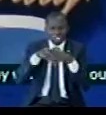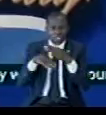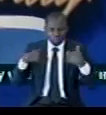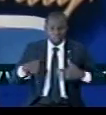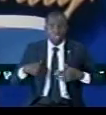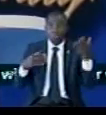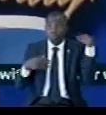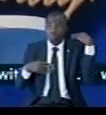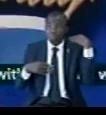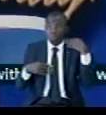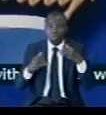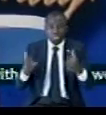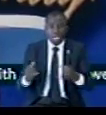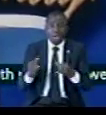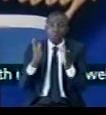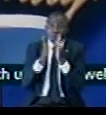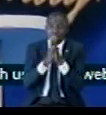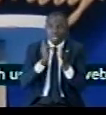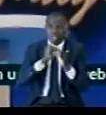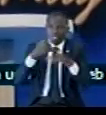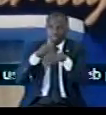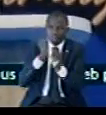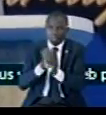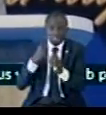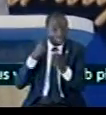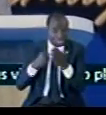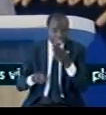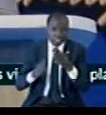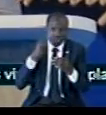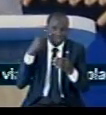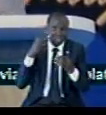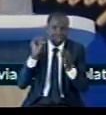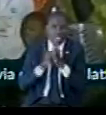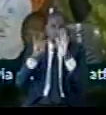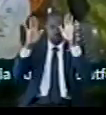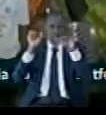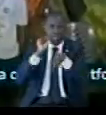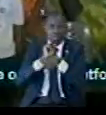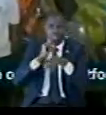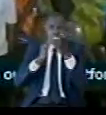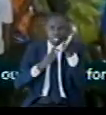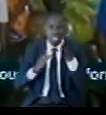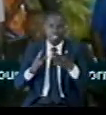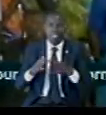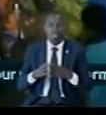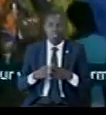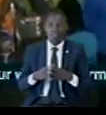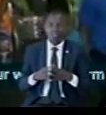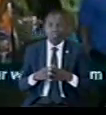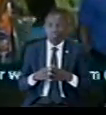now everything is taken away, check up, your miracle is there.